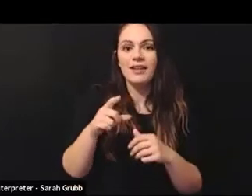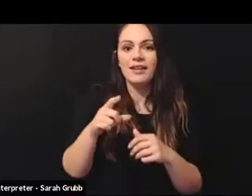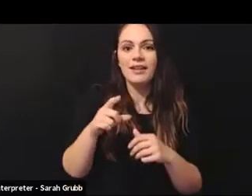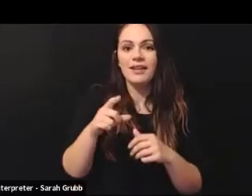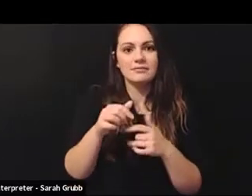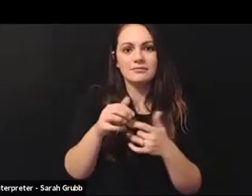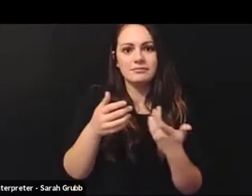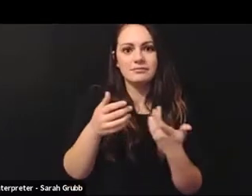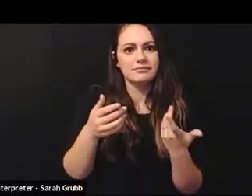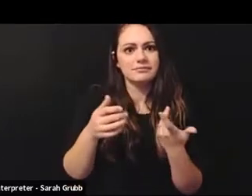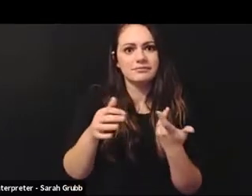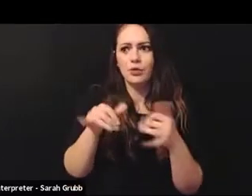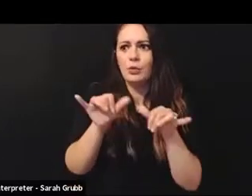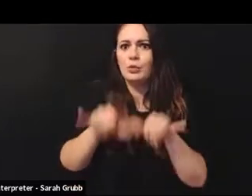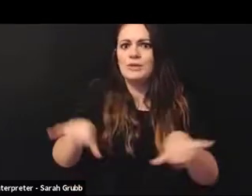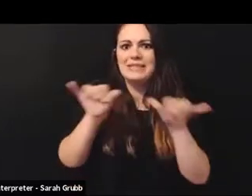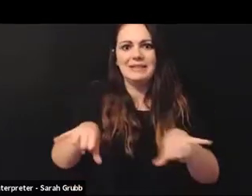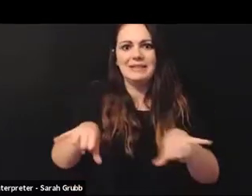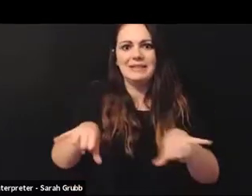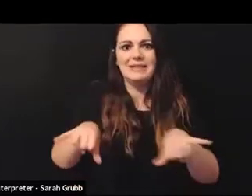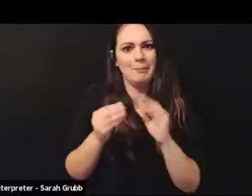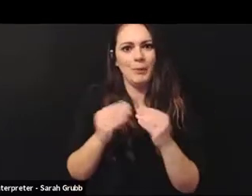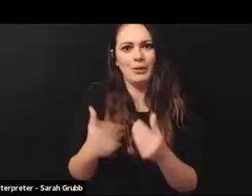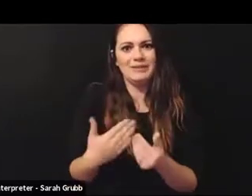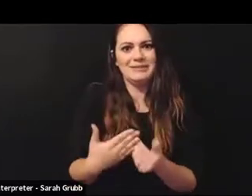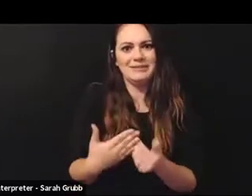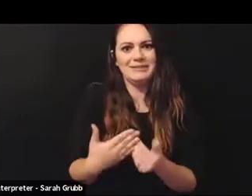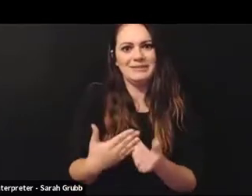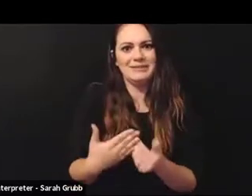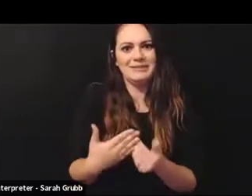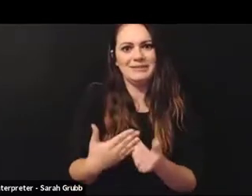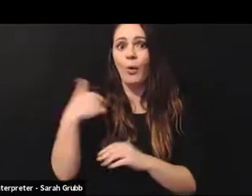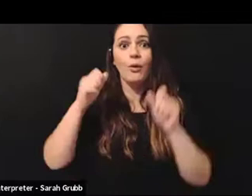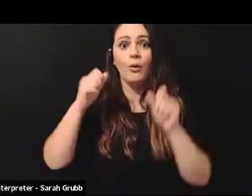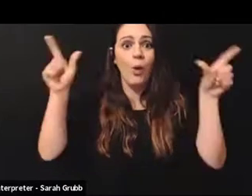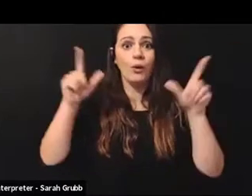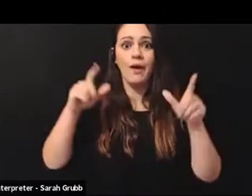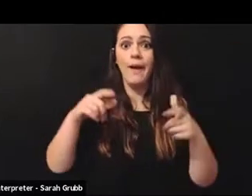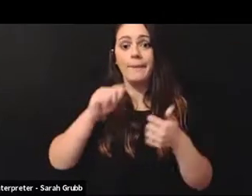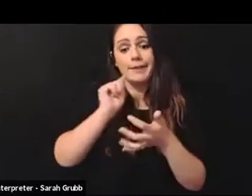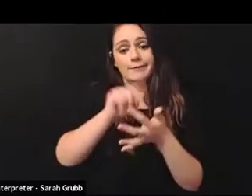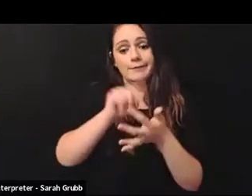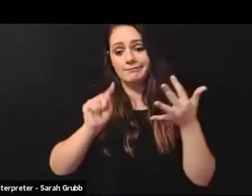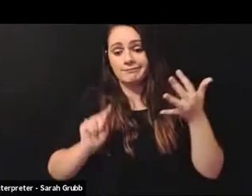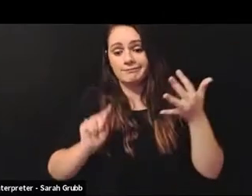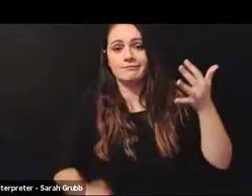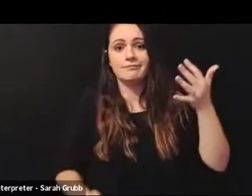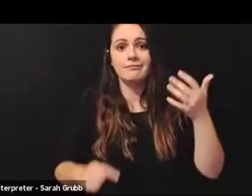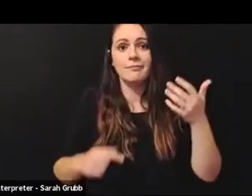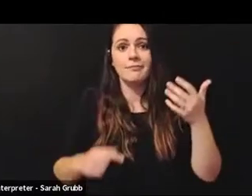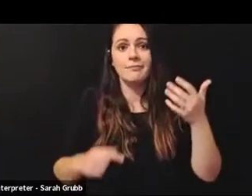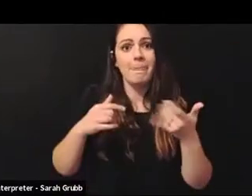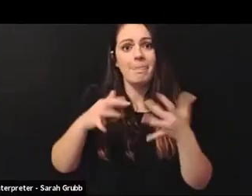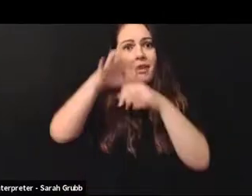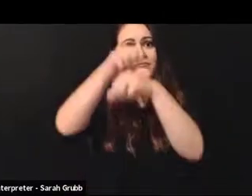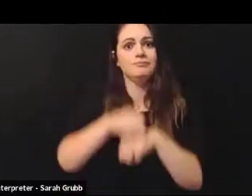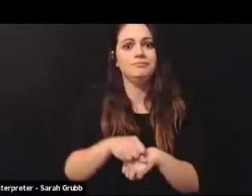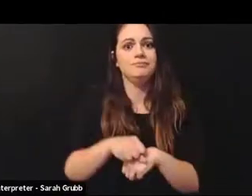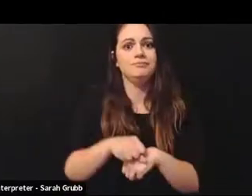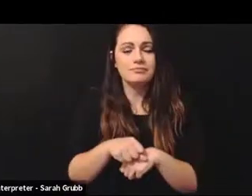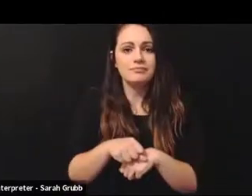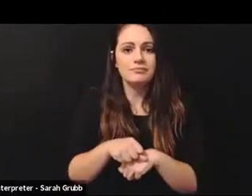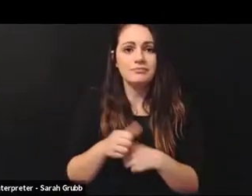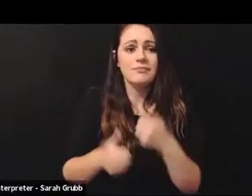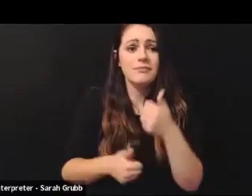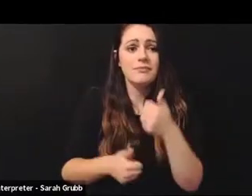work, that you had the same routine in the morning when you got up and got ready to go to work or get the kids off to school. Most people, when they go to the